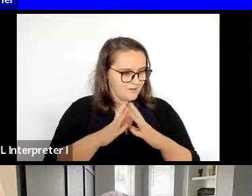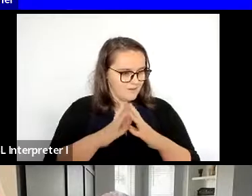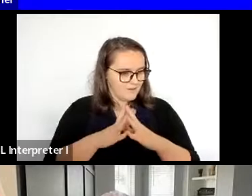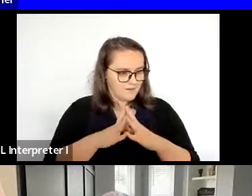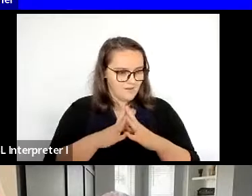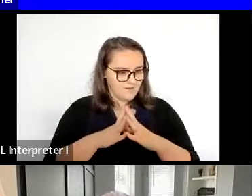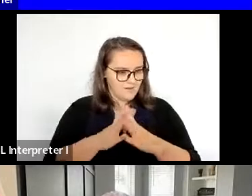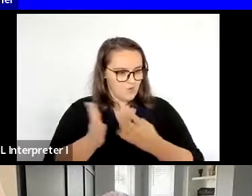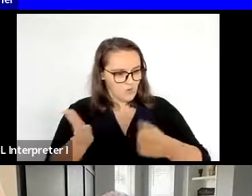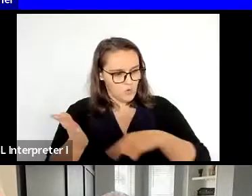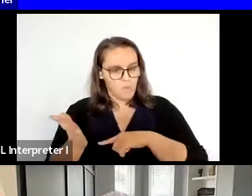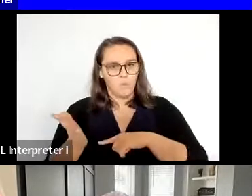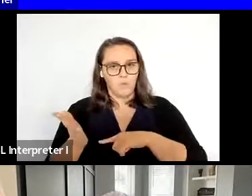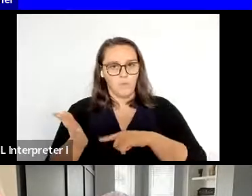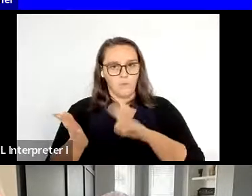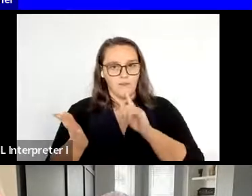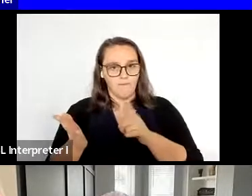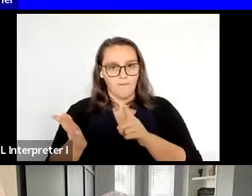are being